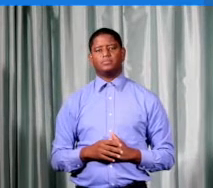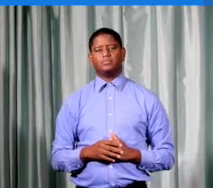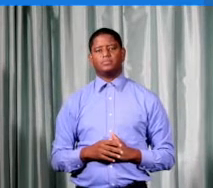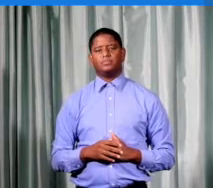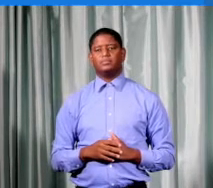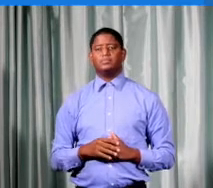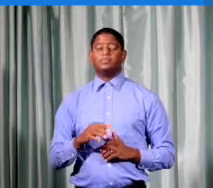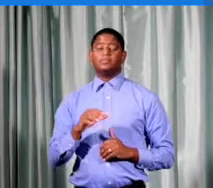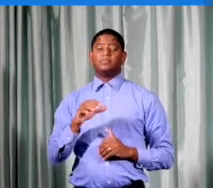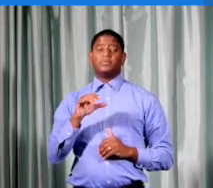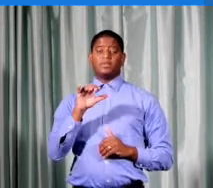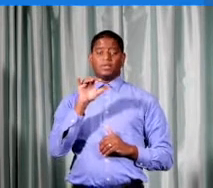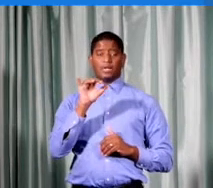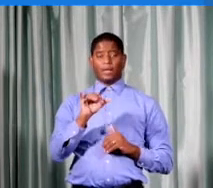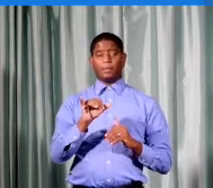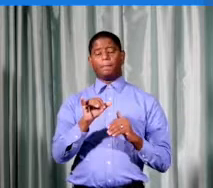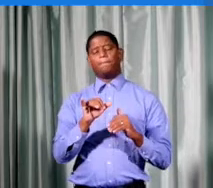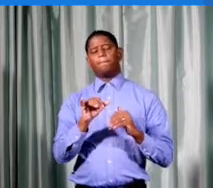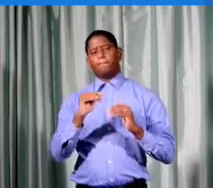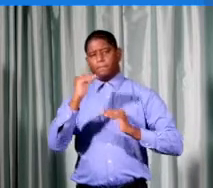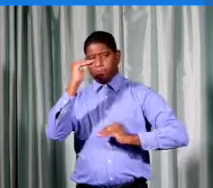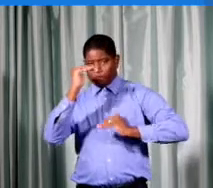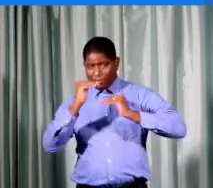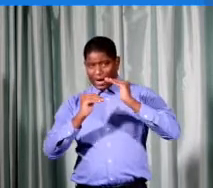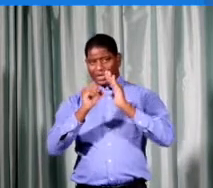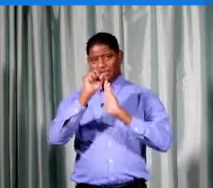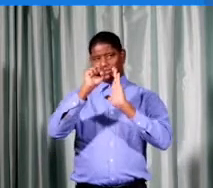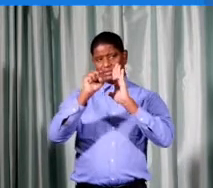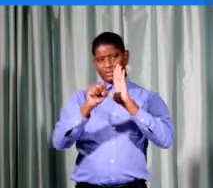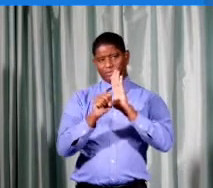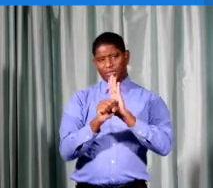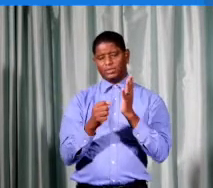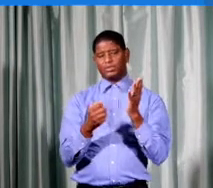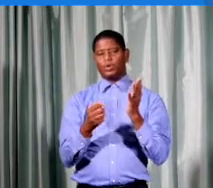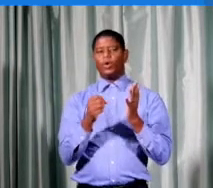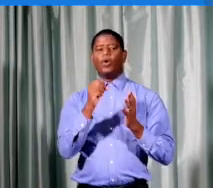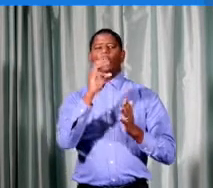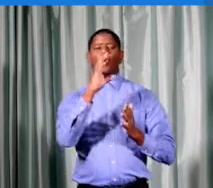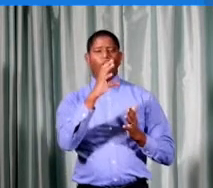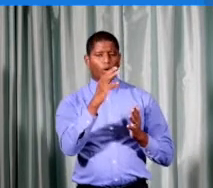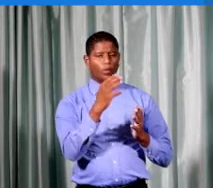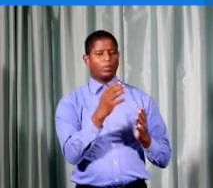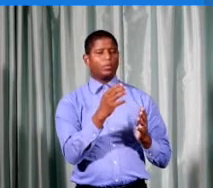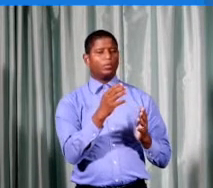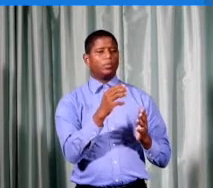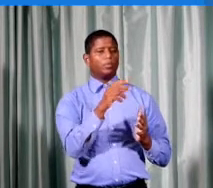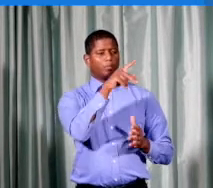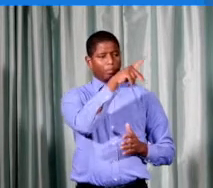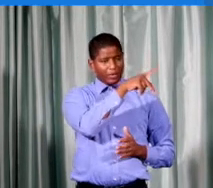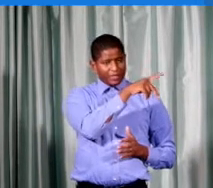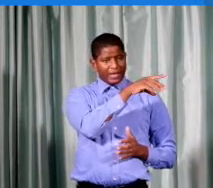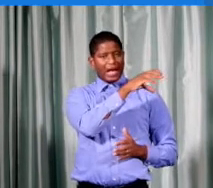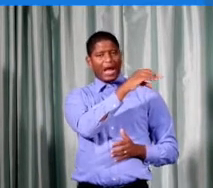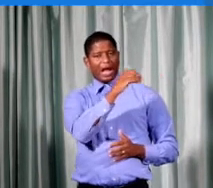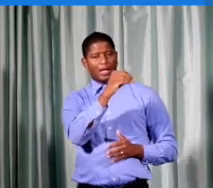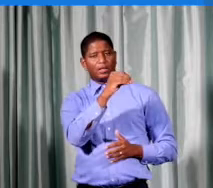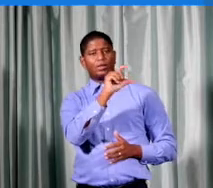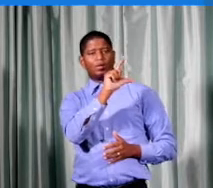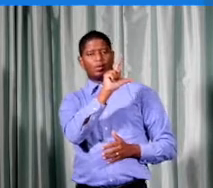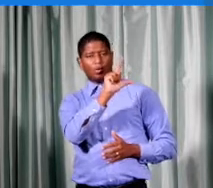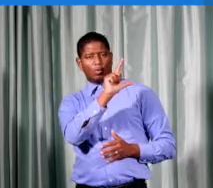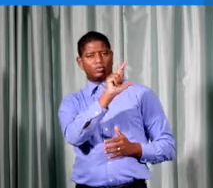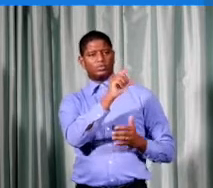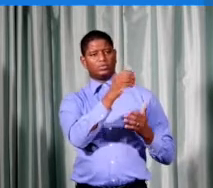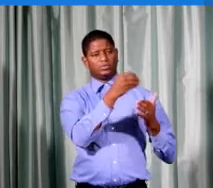the statement of comprehensive income, or P&L as you know it, are created using this madness called accrual